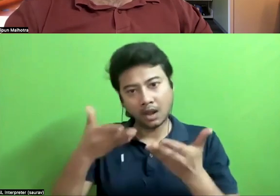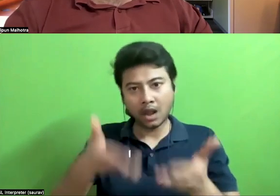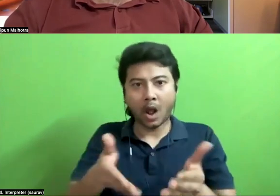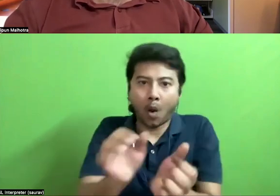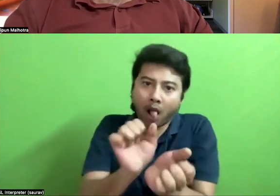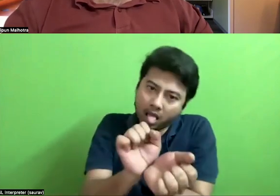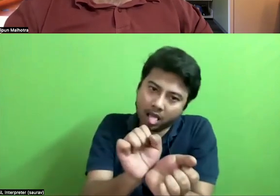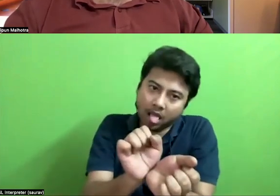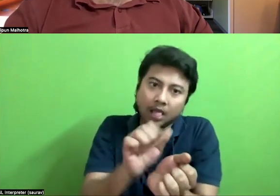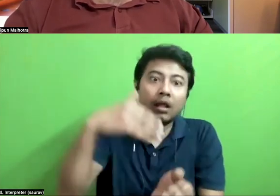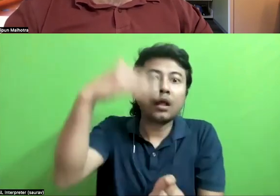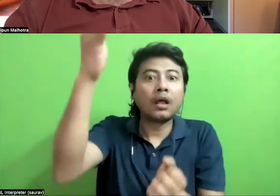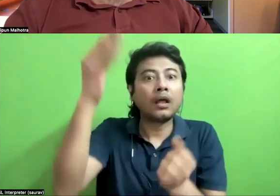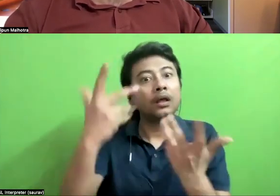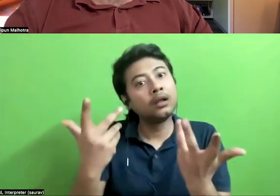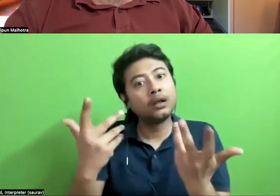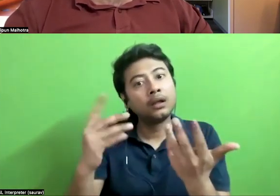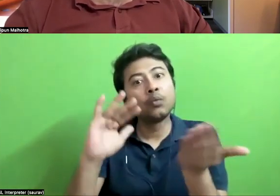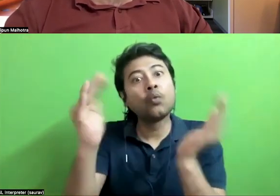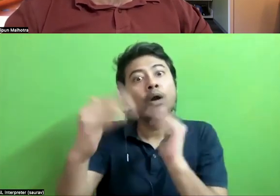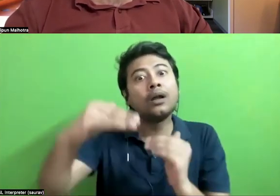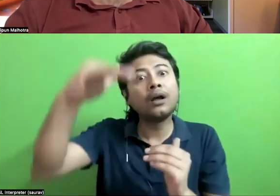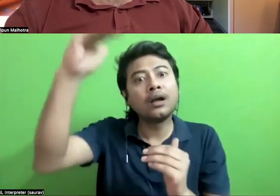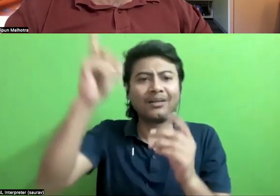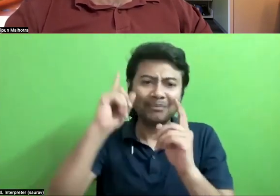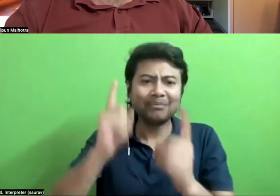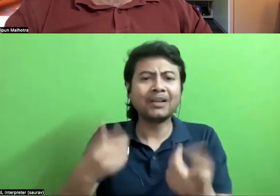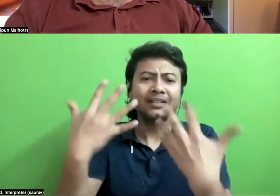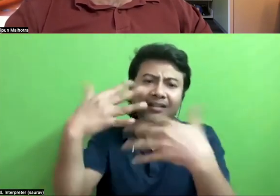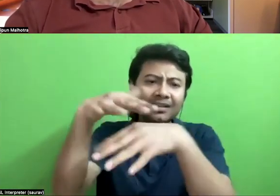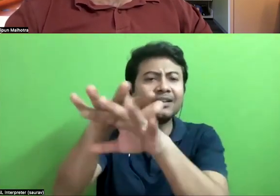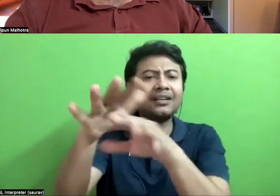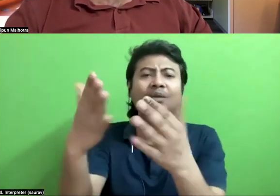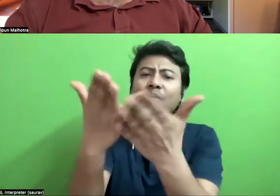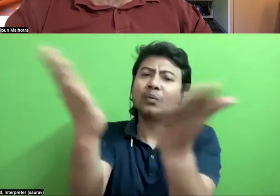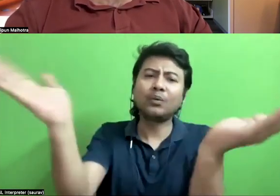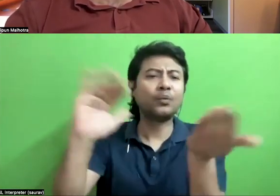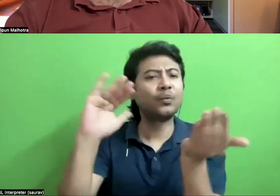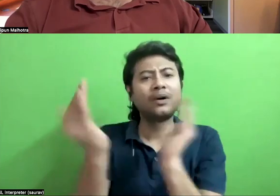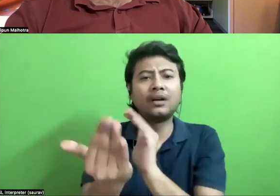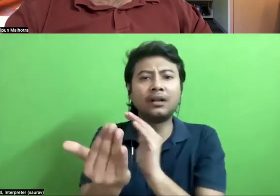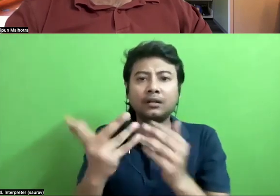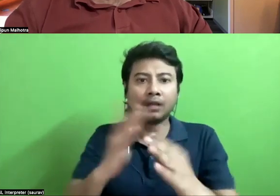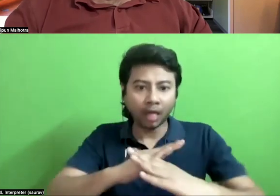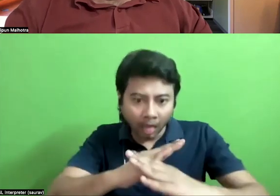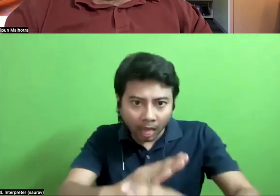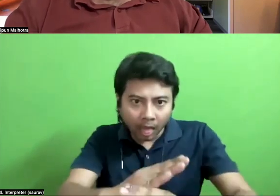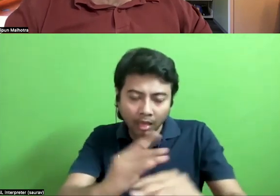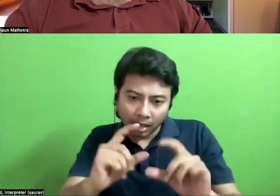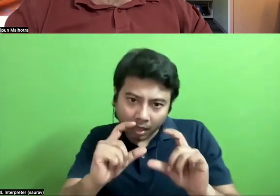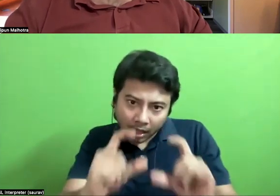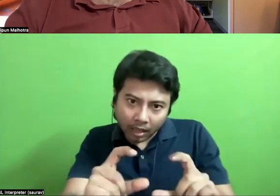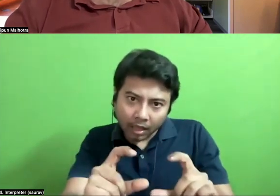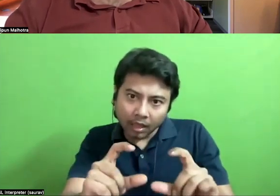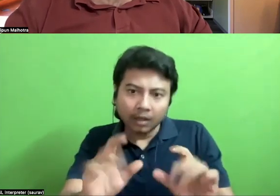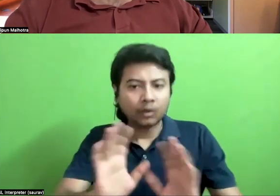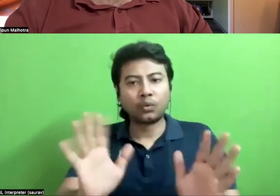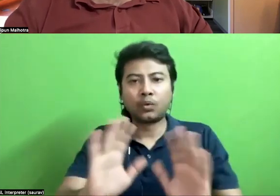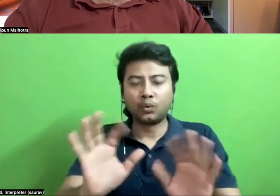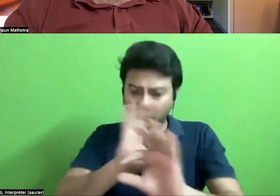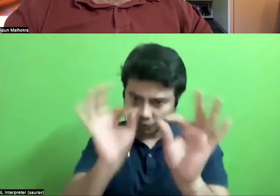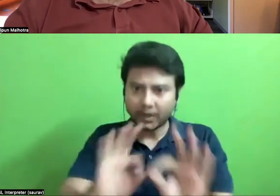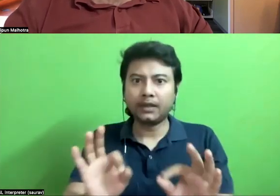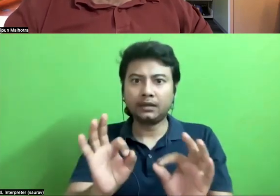world. So we can't really protect him by sending him to a special school. We don't want this kind of protection. We want him to be ready for the world in that